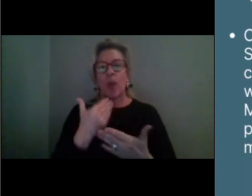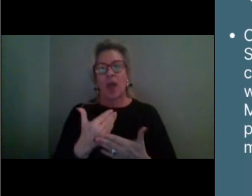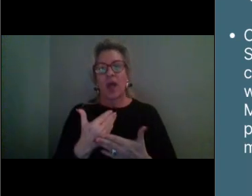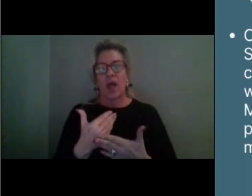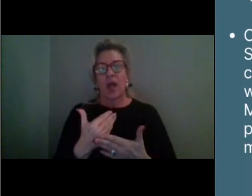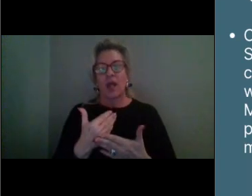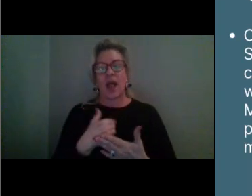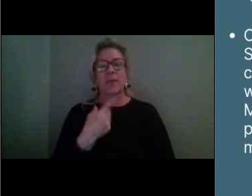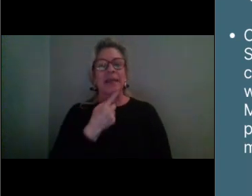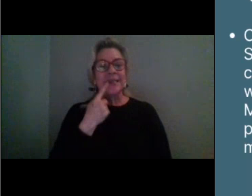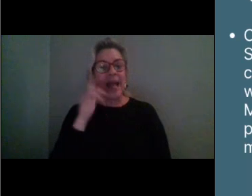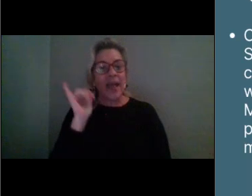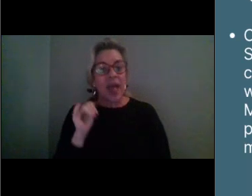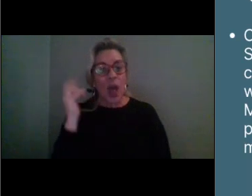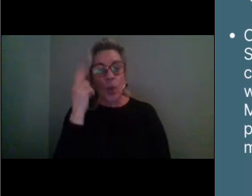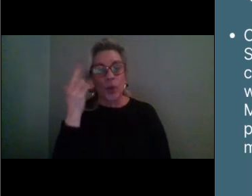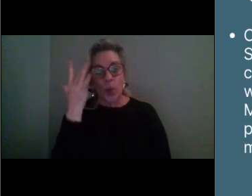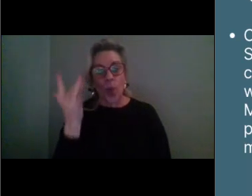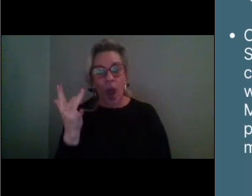point that out because